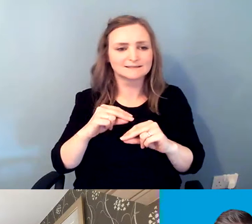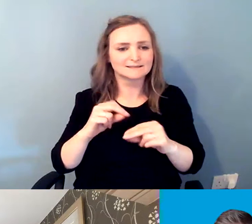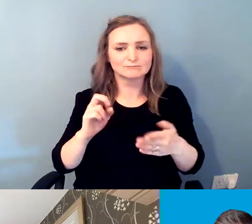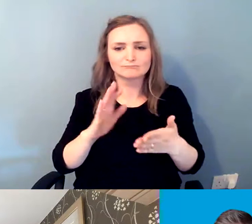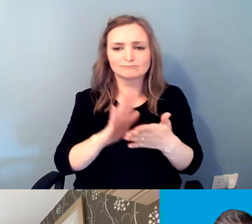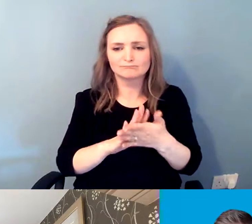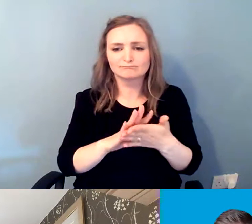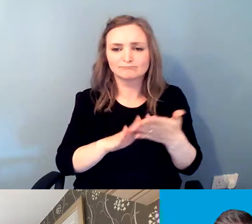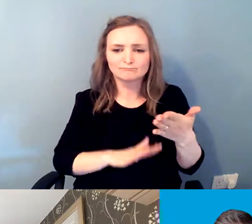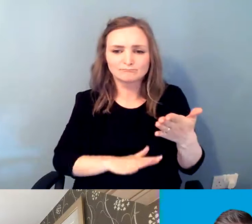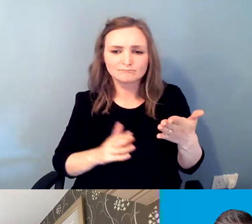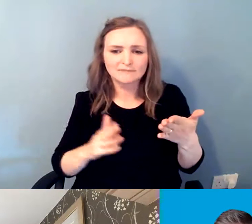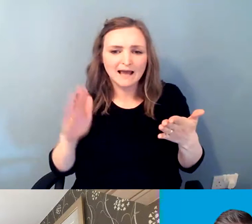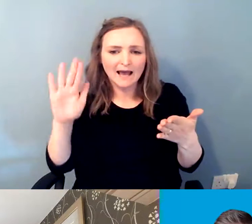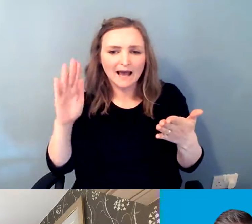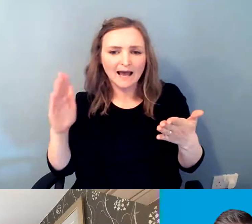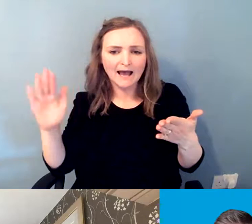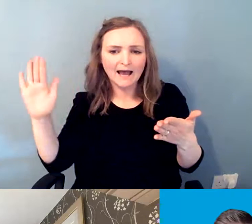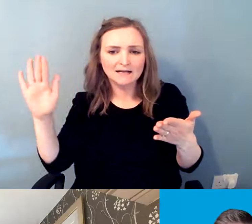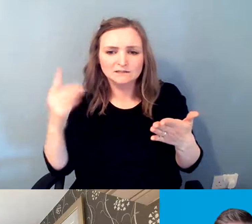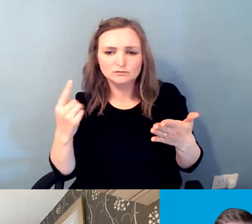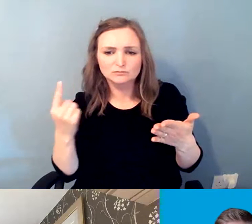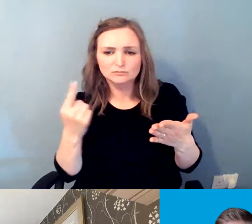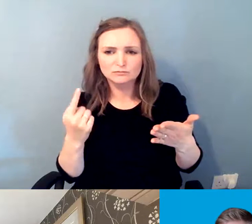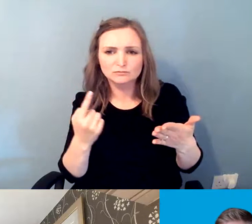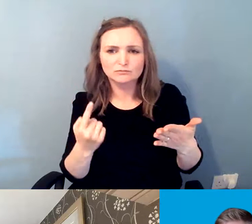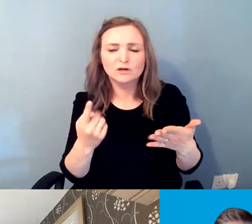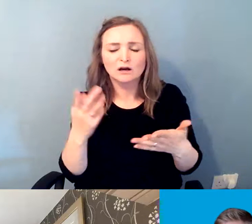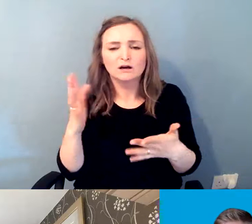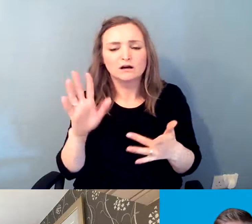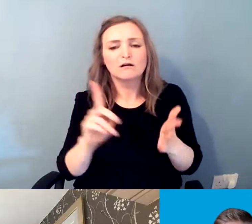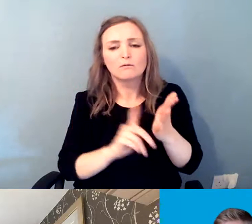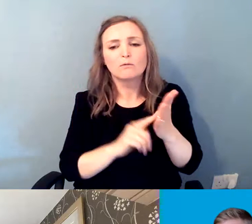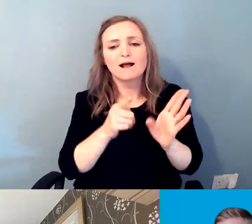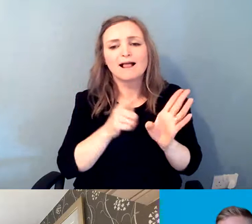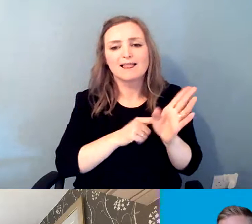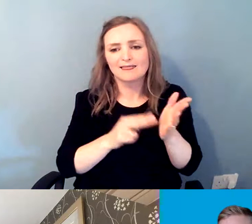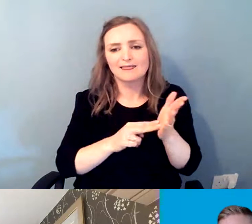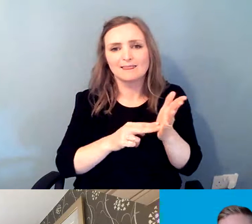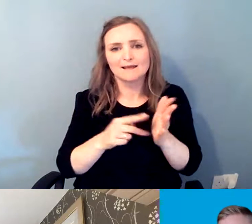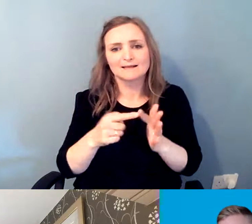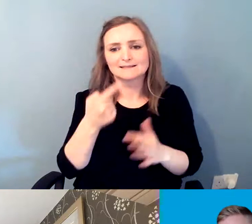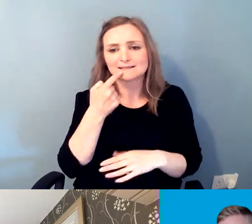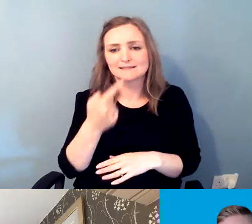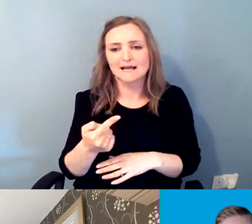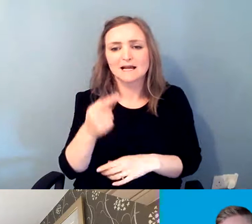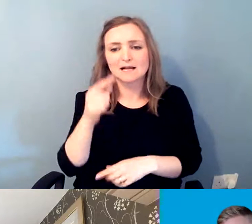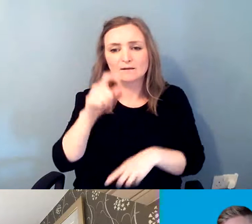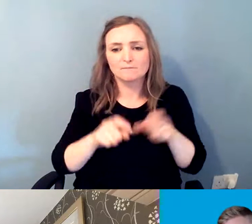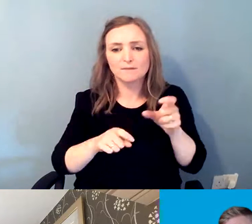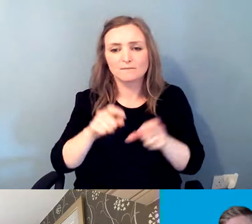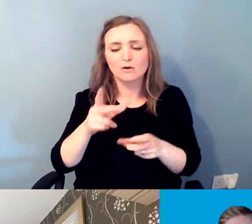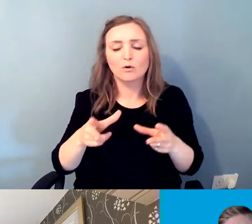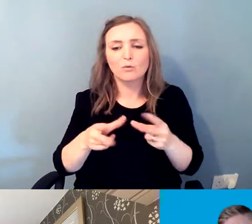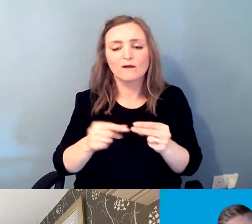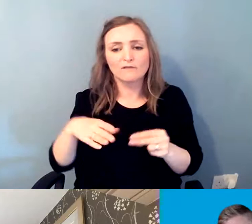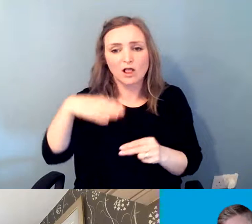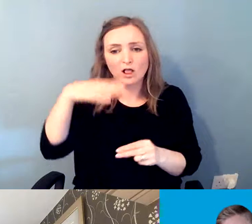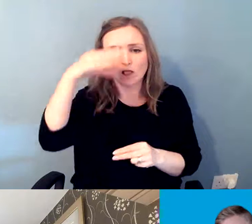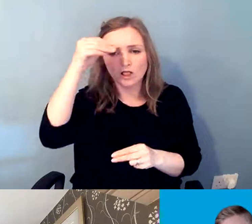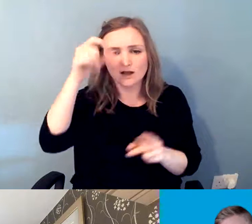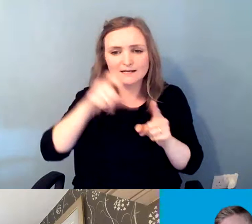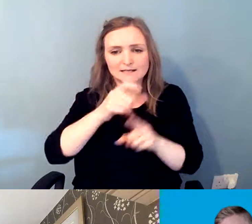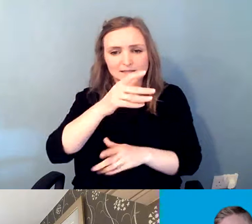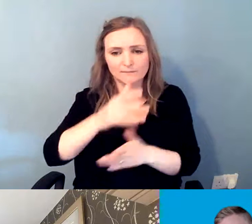And I can see that Lynn has come in to say, I'd like to add that people with learning disabilities may